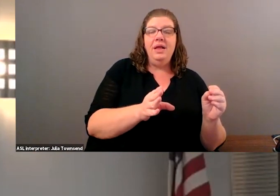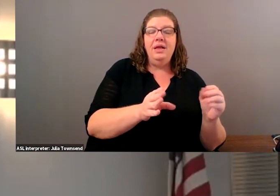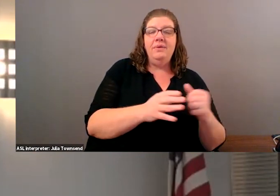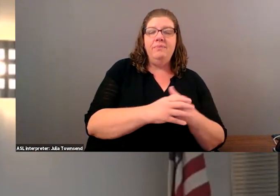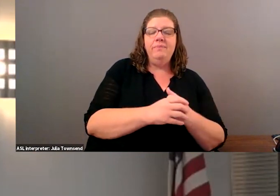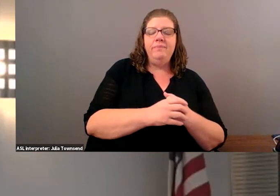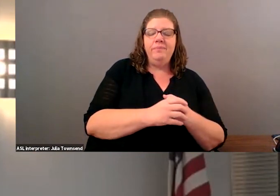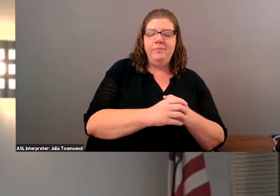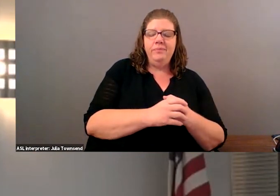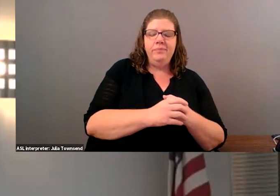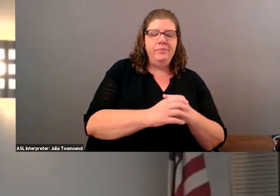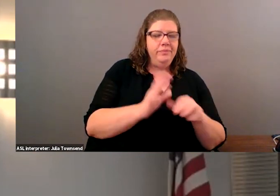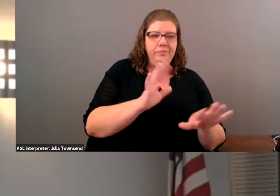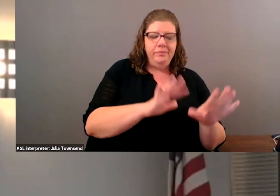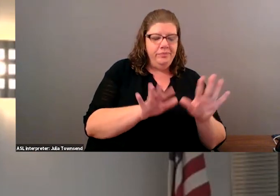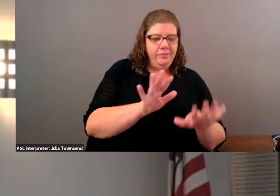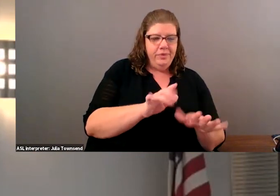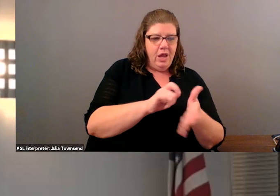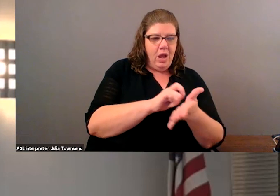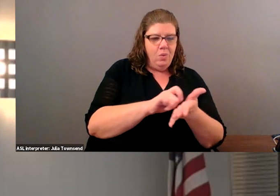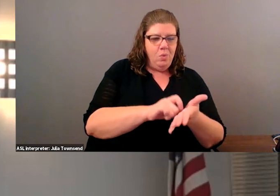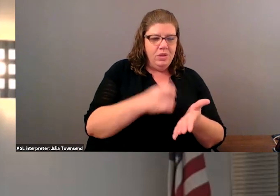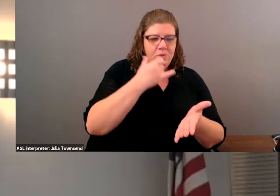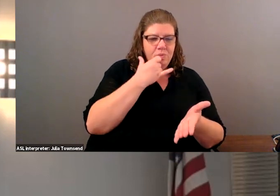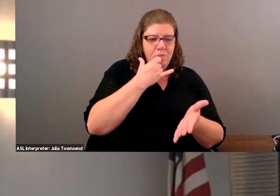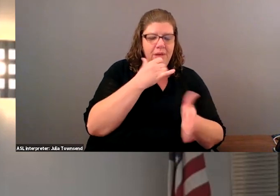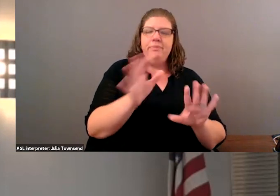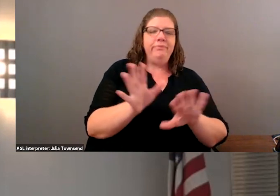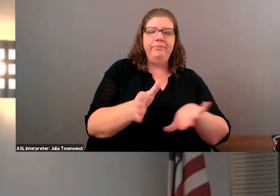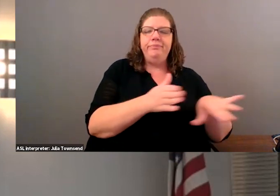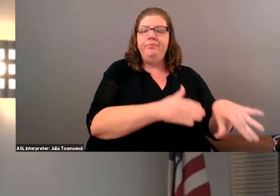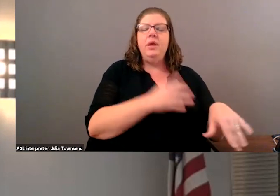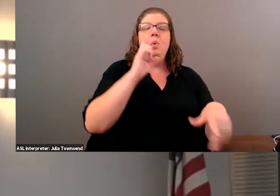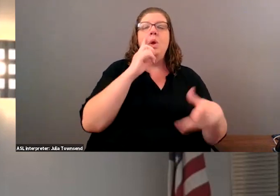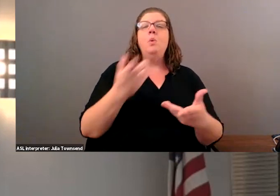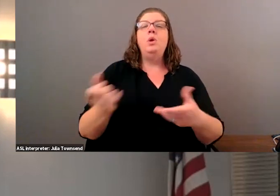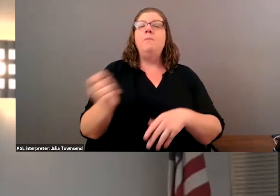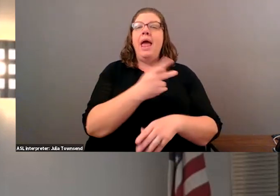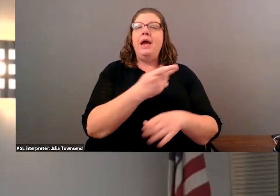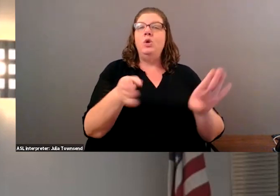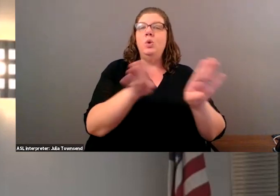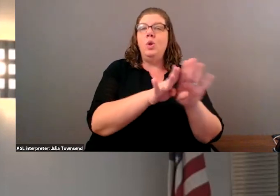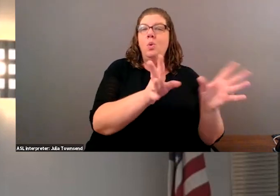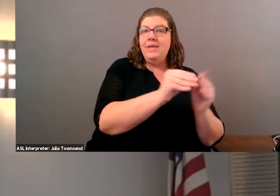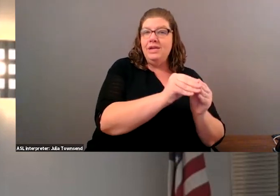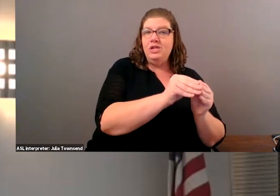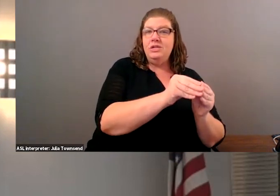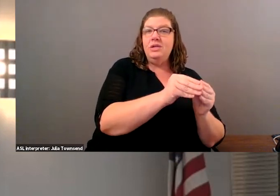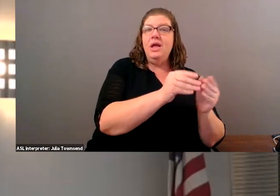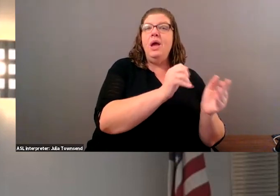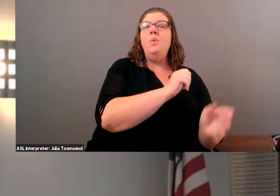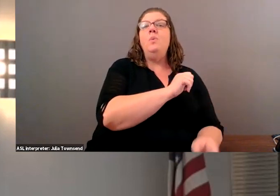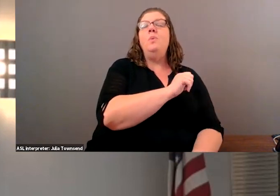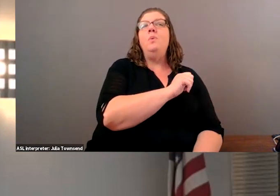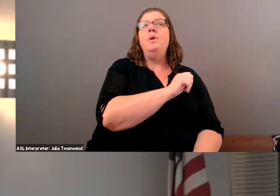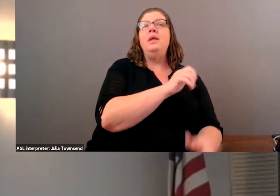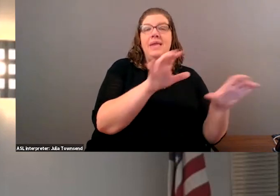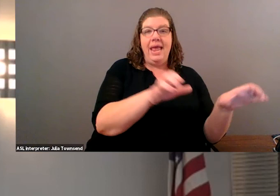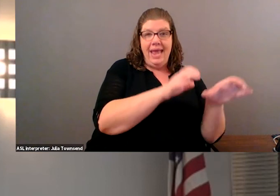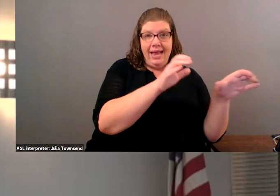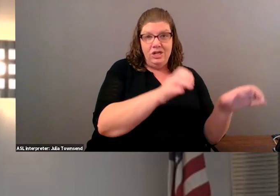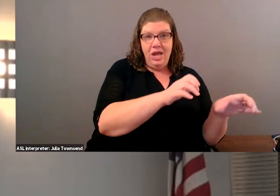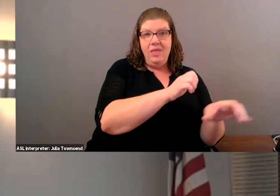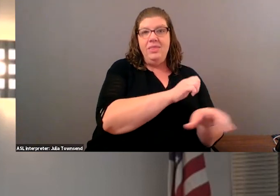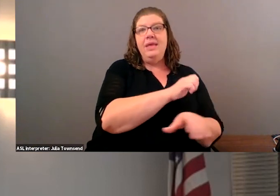I see. Yeah, I wrote this incorrectly. But anyway, we'll go back to closed session and then come back at, take action and then come